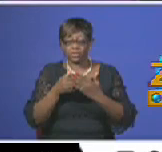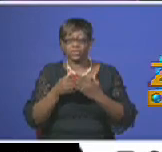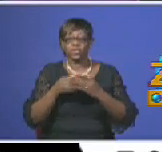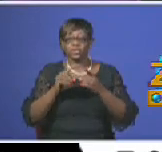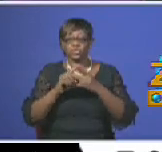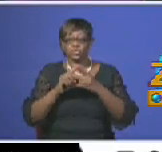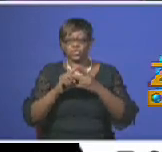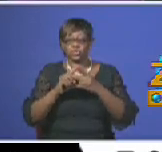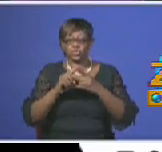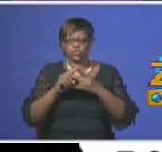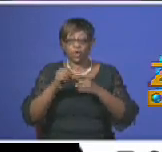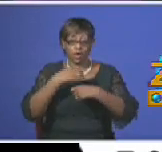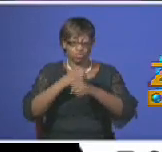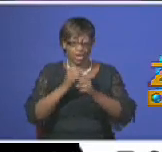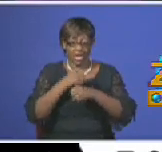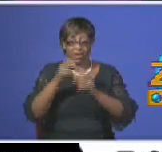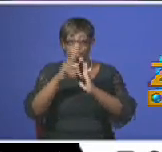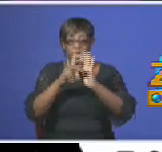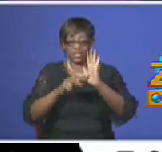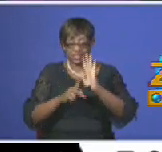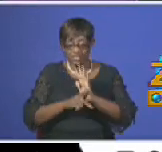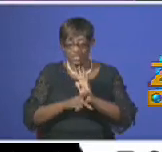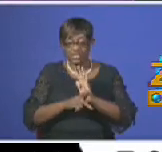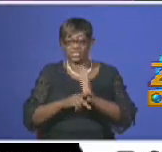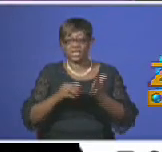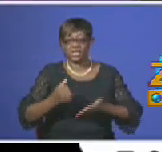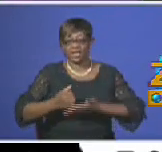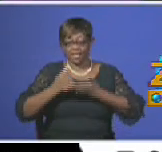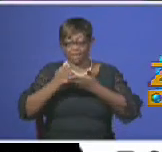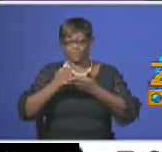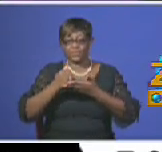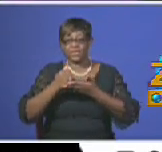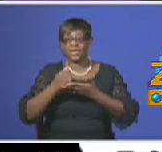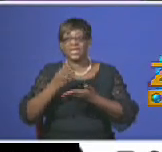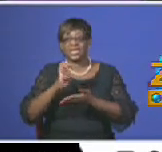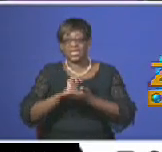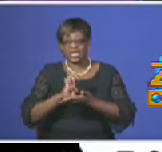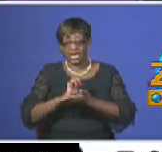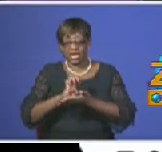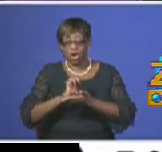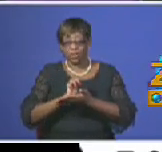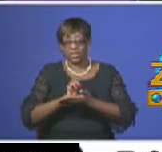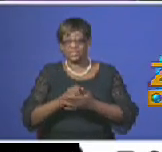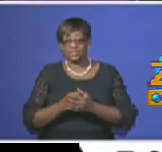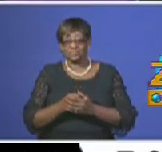more resilient and sustainable global economic recovery. Altavis Munnings, ZNS Network News.